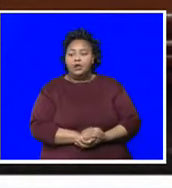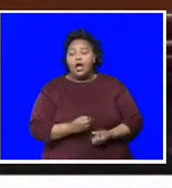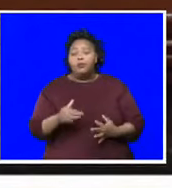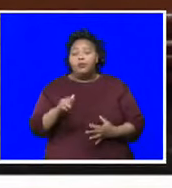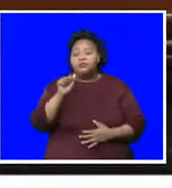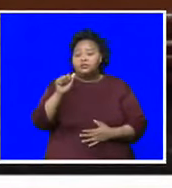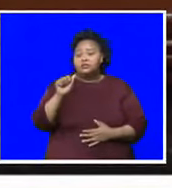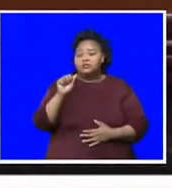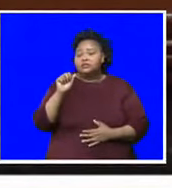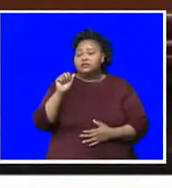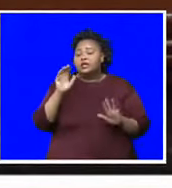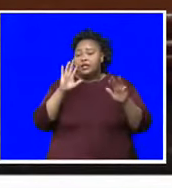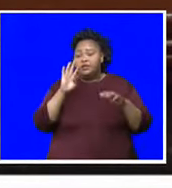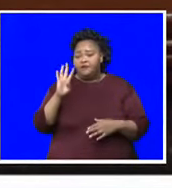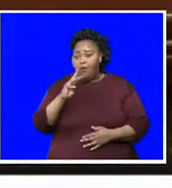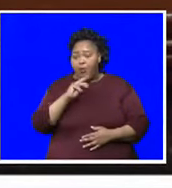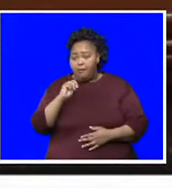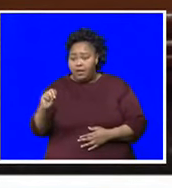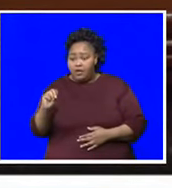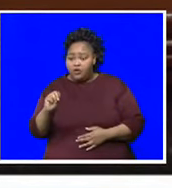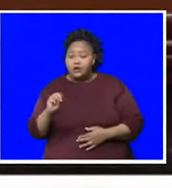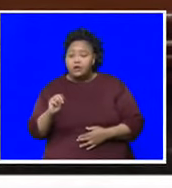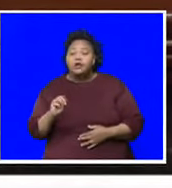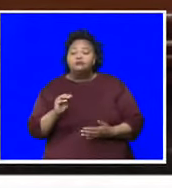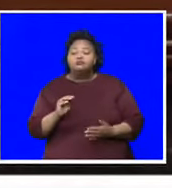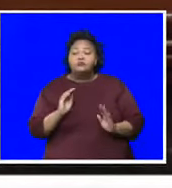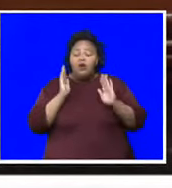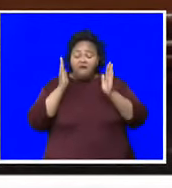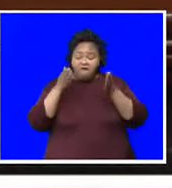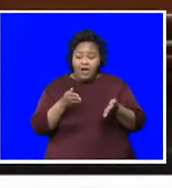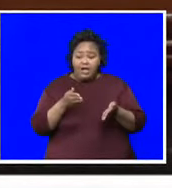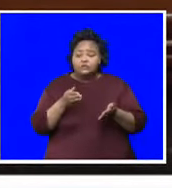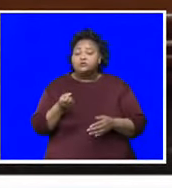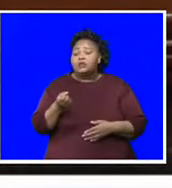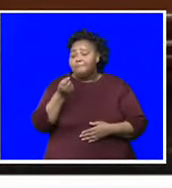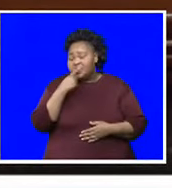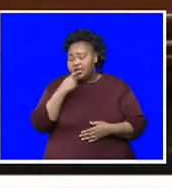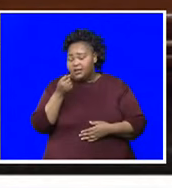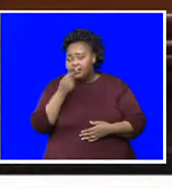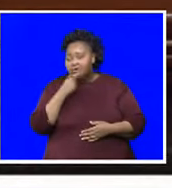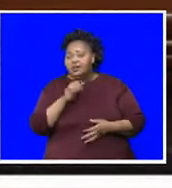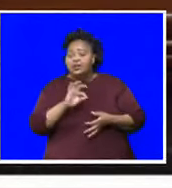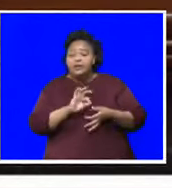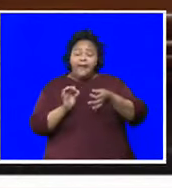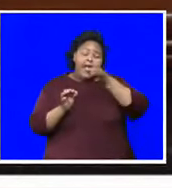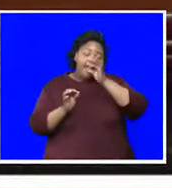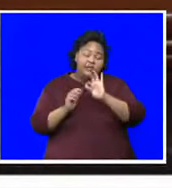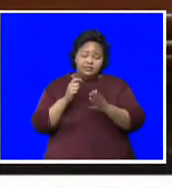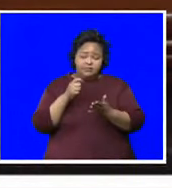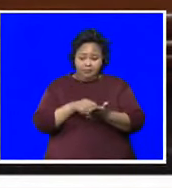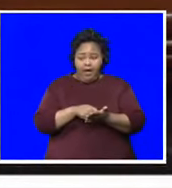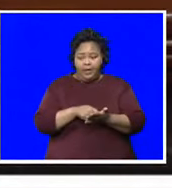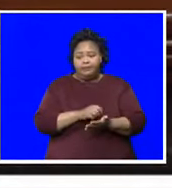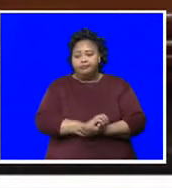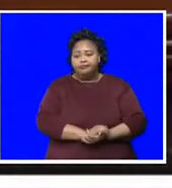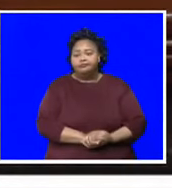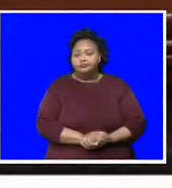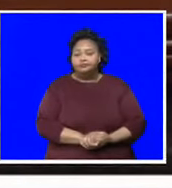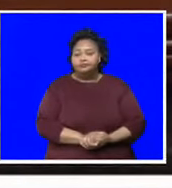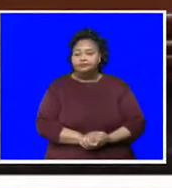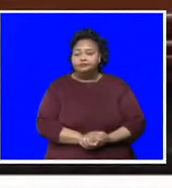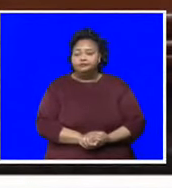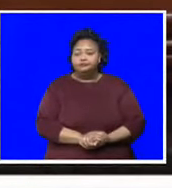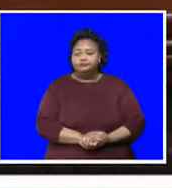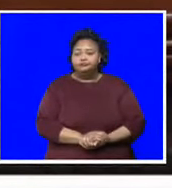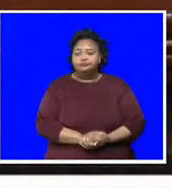million ina 740,000 ngetulo kwale mali ekhona leyo budget